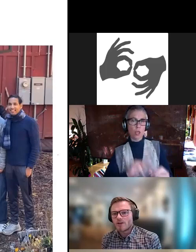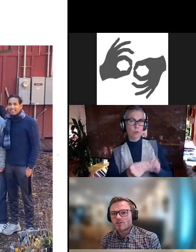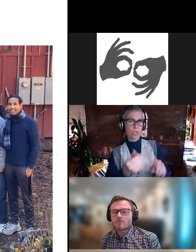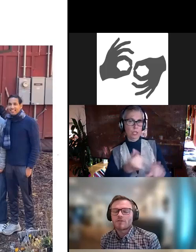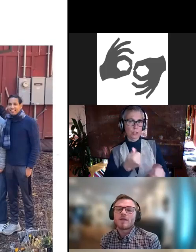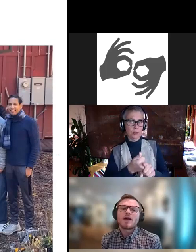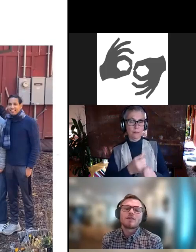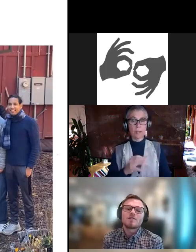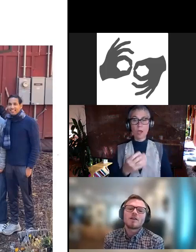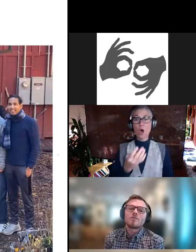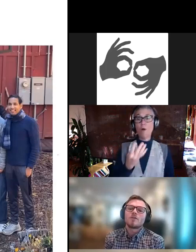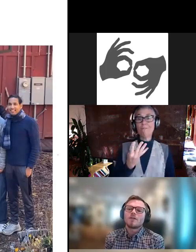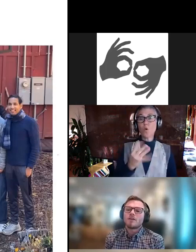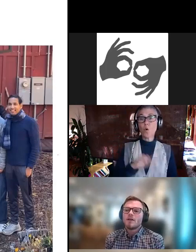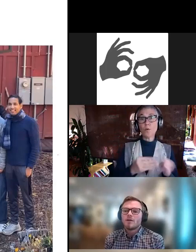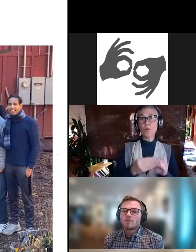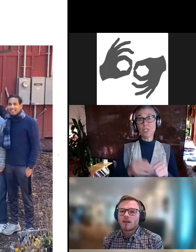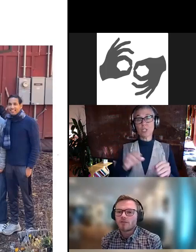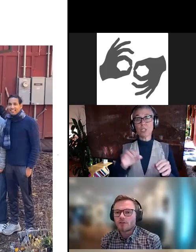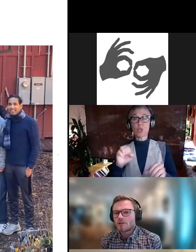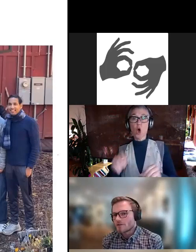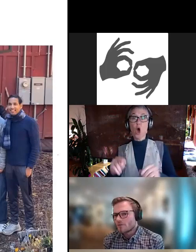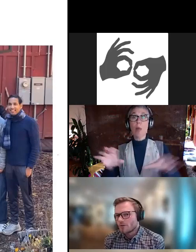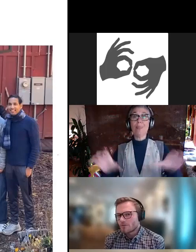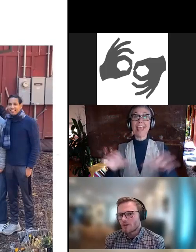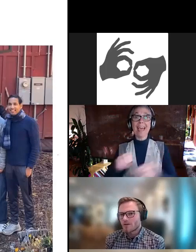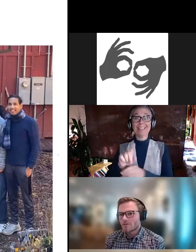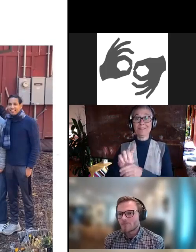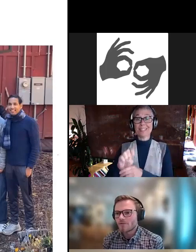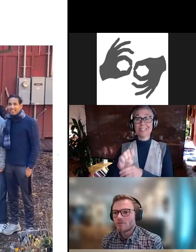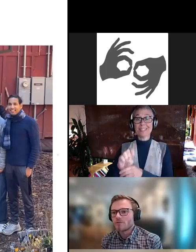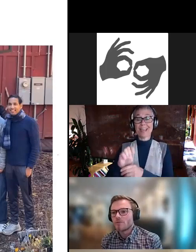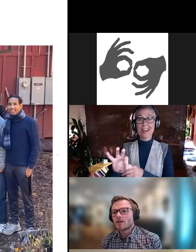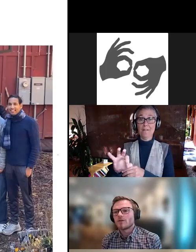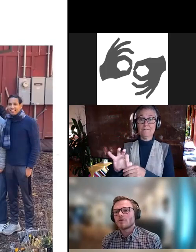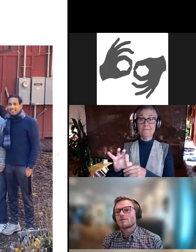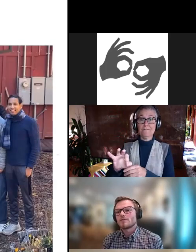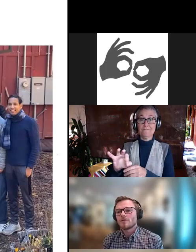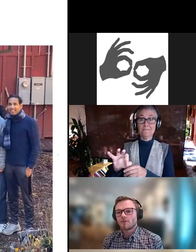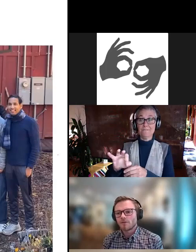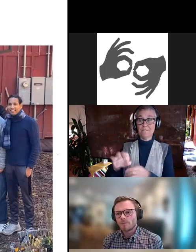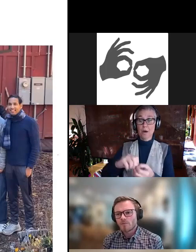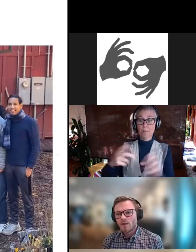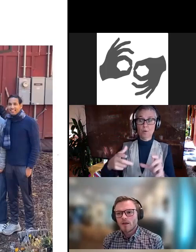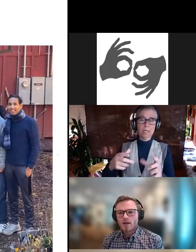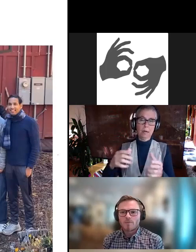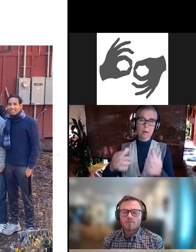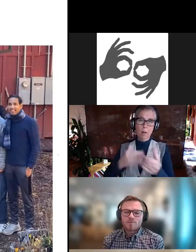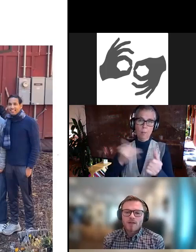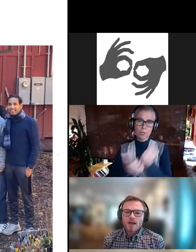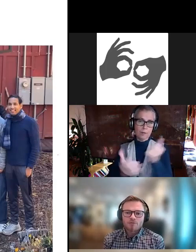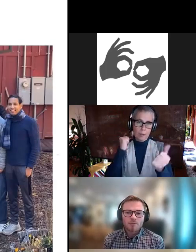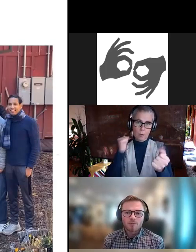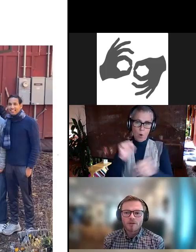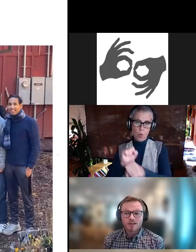4 mutations right in the active site of a protein, probably everything isn't going to work, right? Except for those few that remain close to the protein.